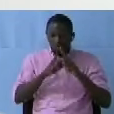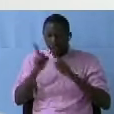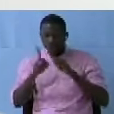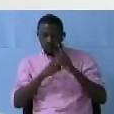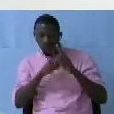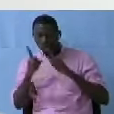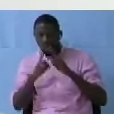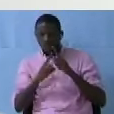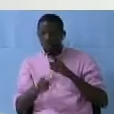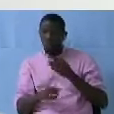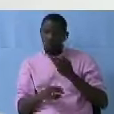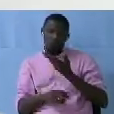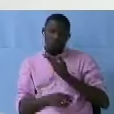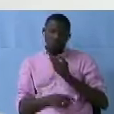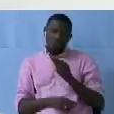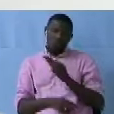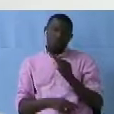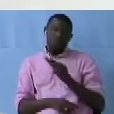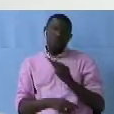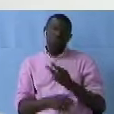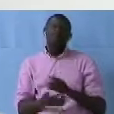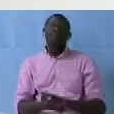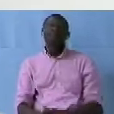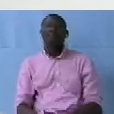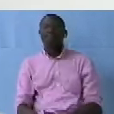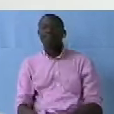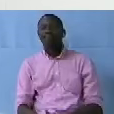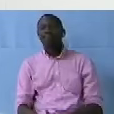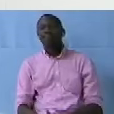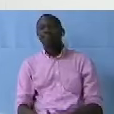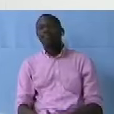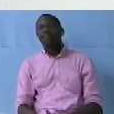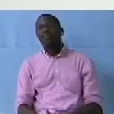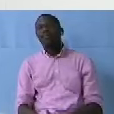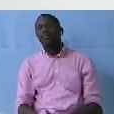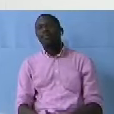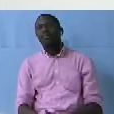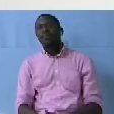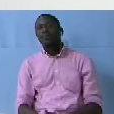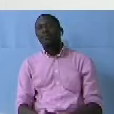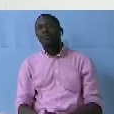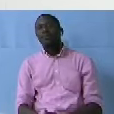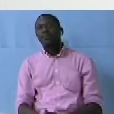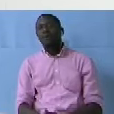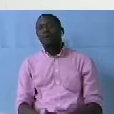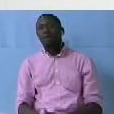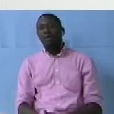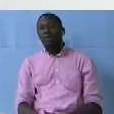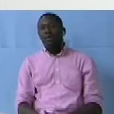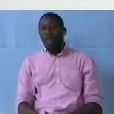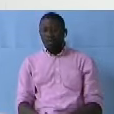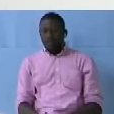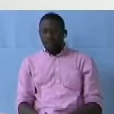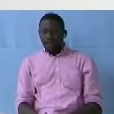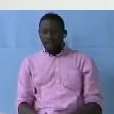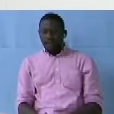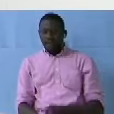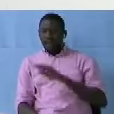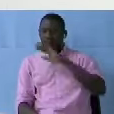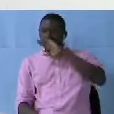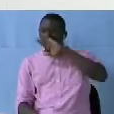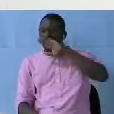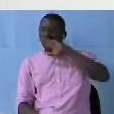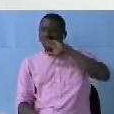sax yoon lim santane moy ki amé doomi jangoro bi sax bala nga ko set ndax amna ko wala amuko da nga wara